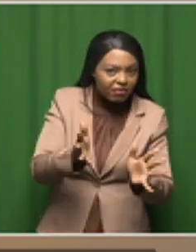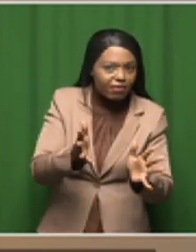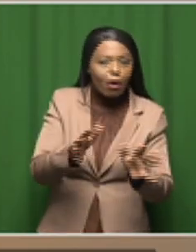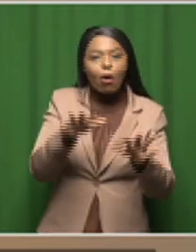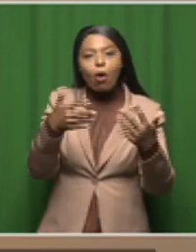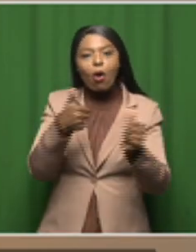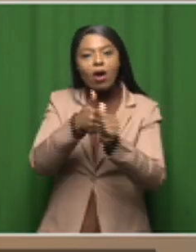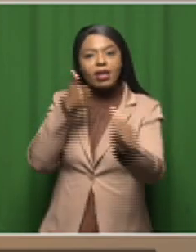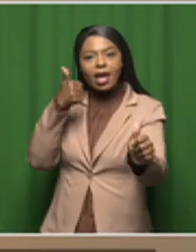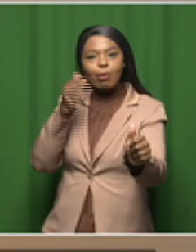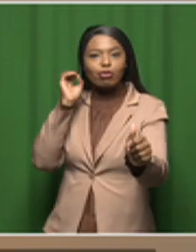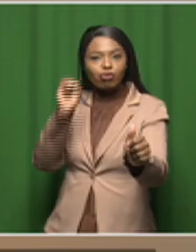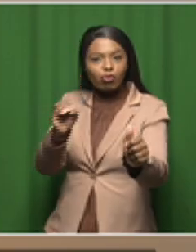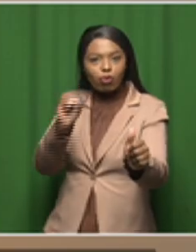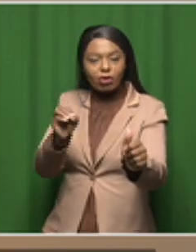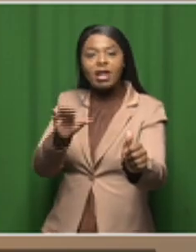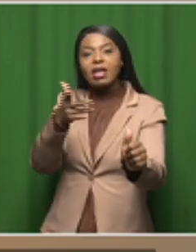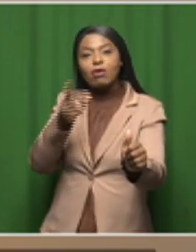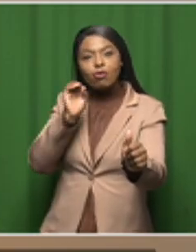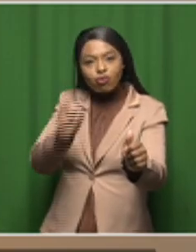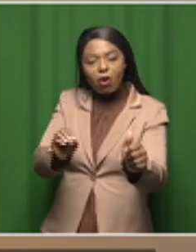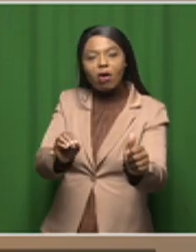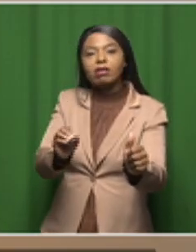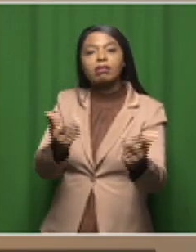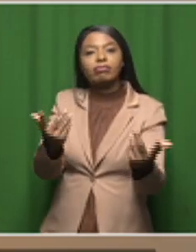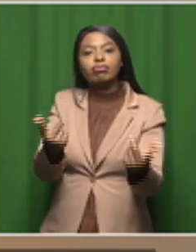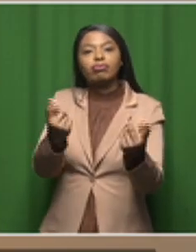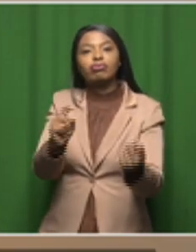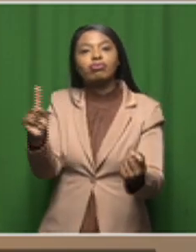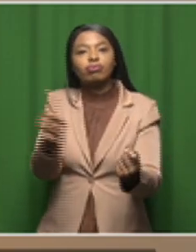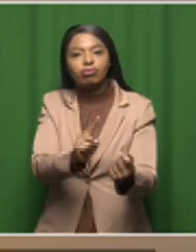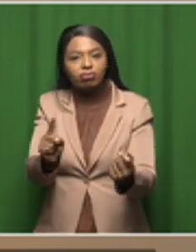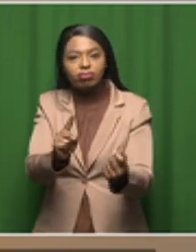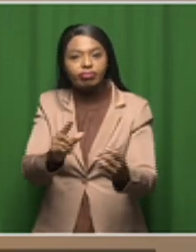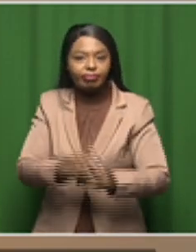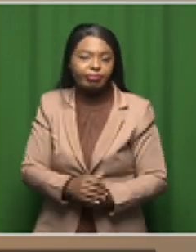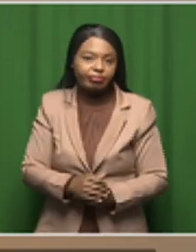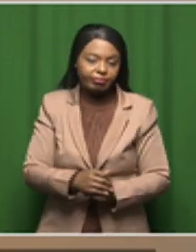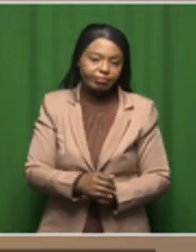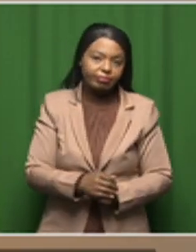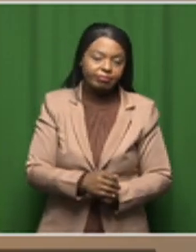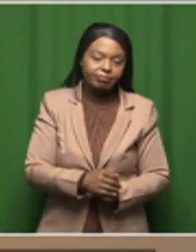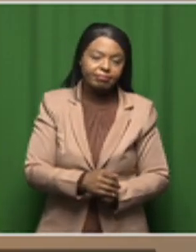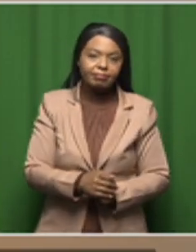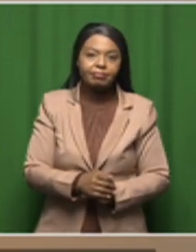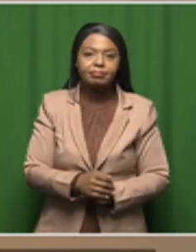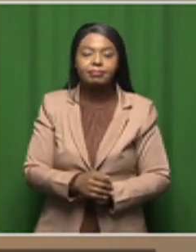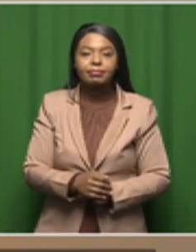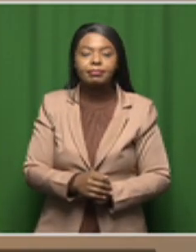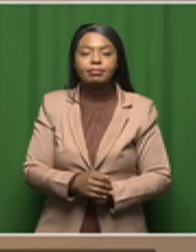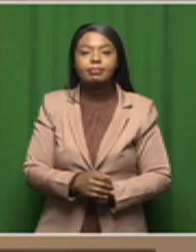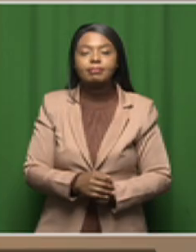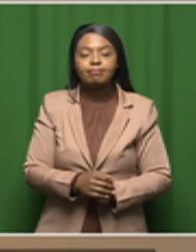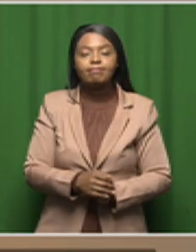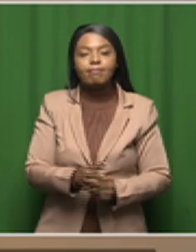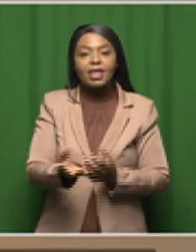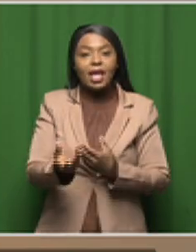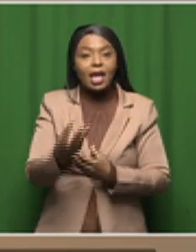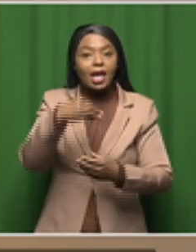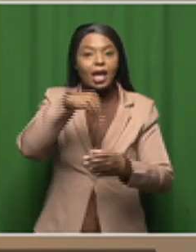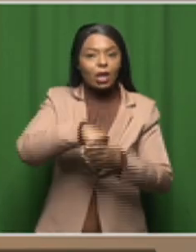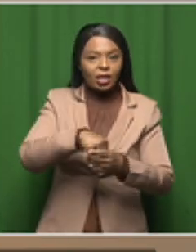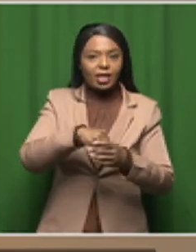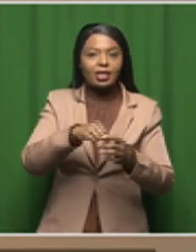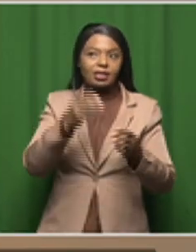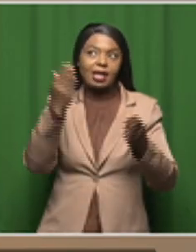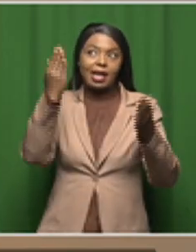sentiments that are evoked, especially when we're looking at regeneration versus decay. So included in the exhibition is